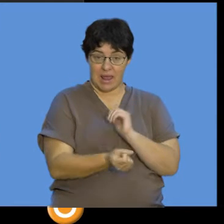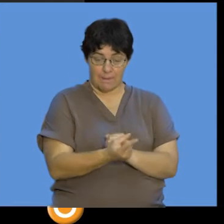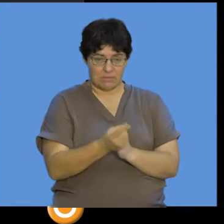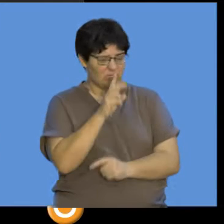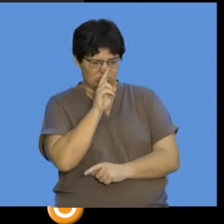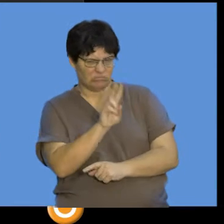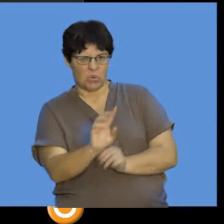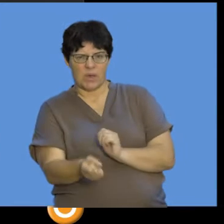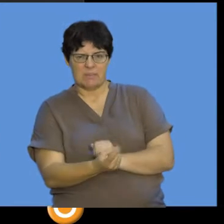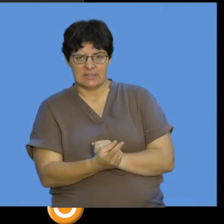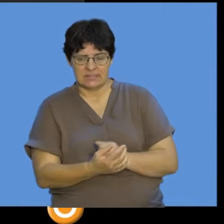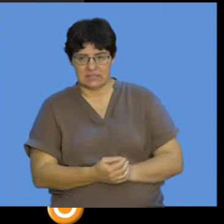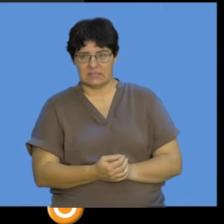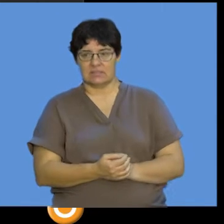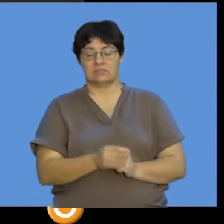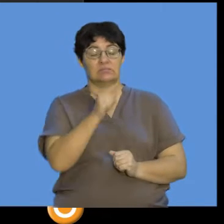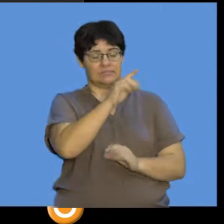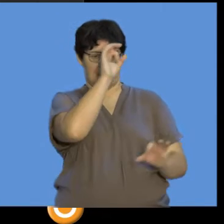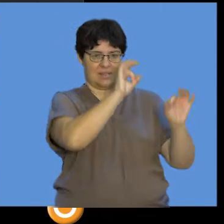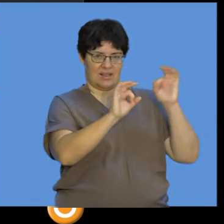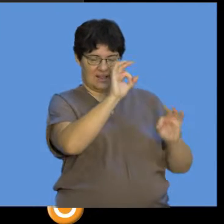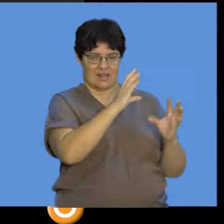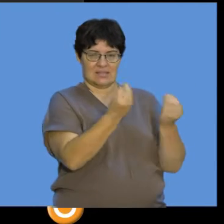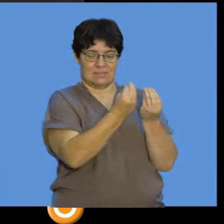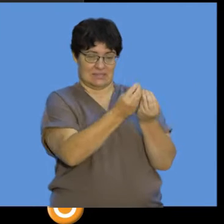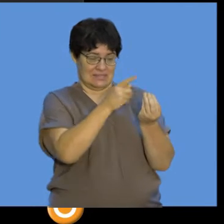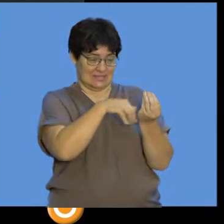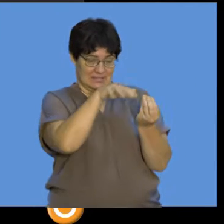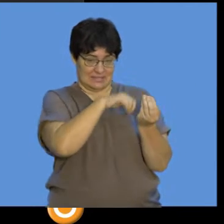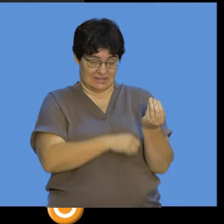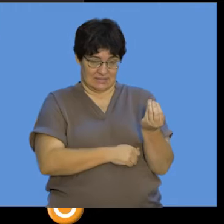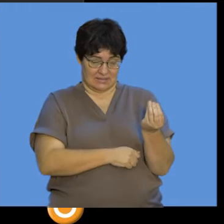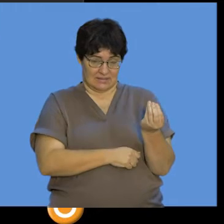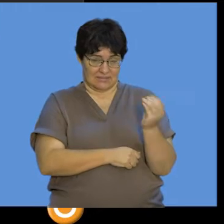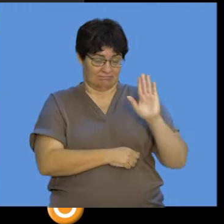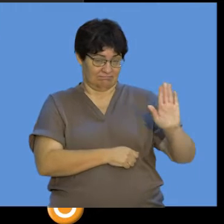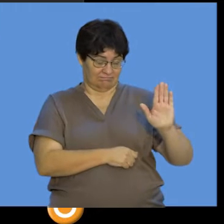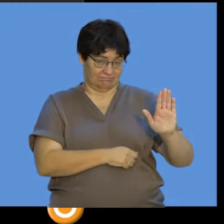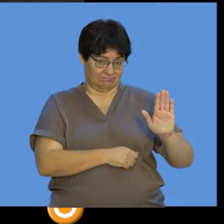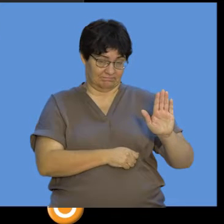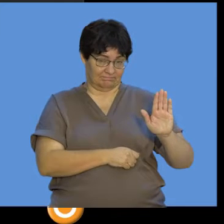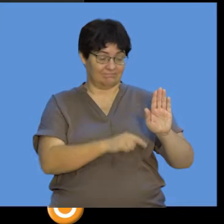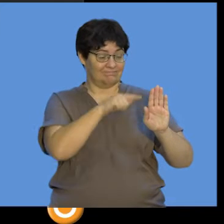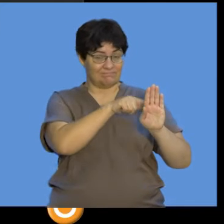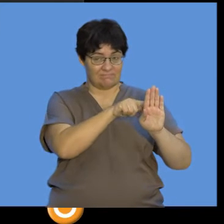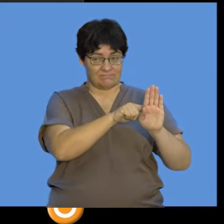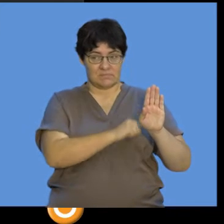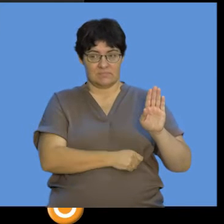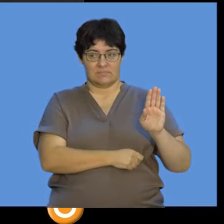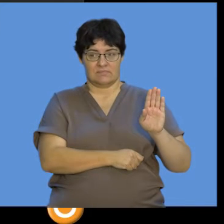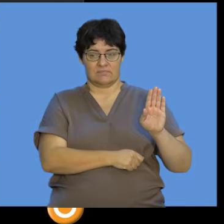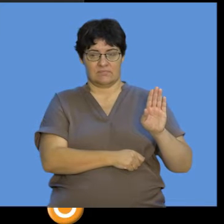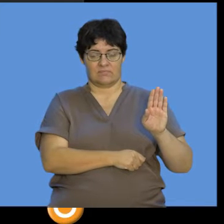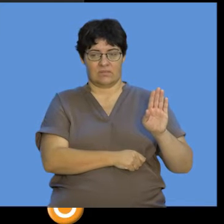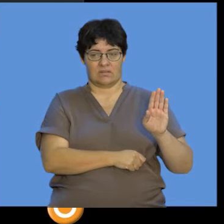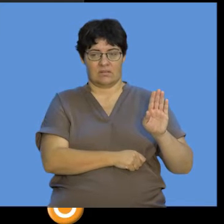so these are the particles of a substance, okay? So if these particles are in a state